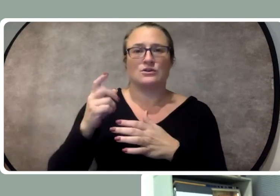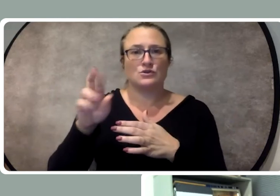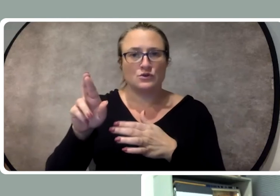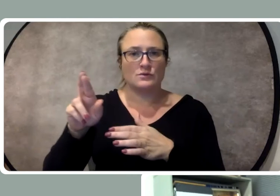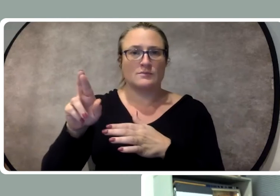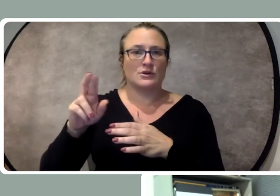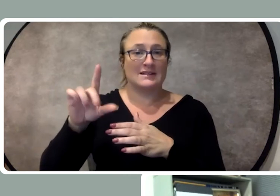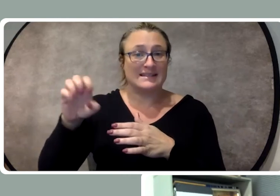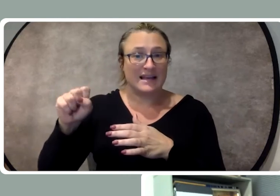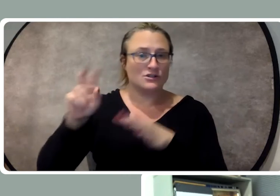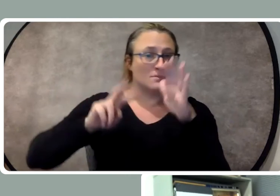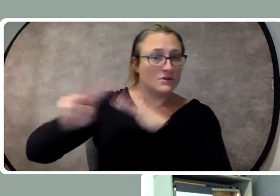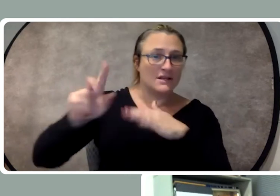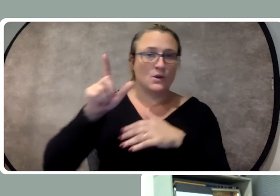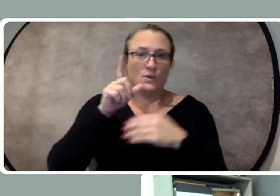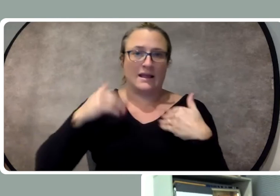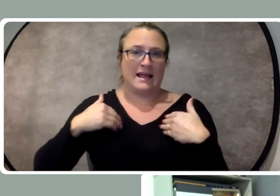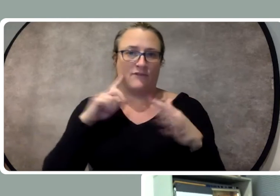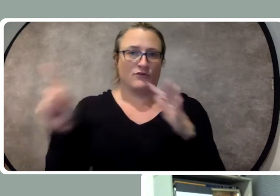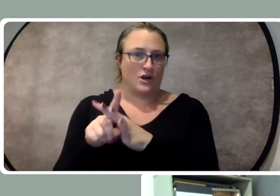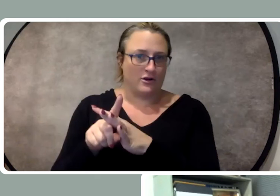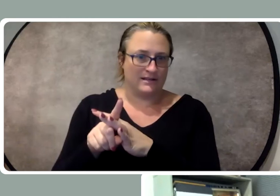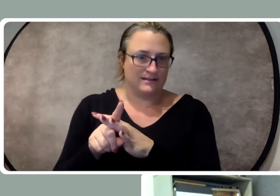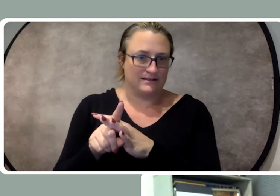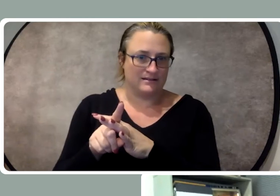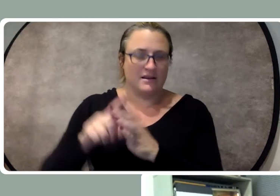predict who will have a recurrence, who has what we call